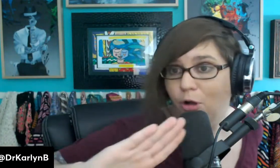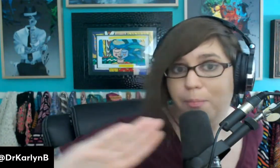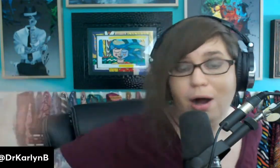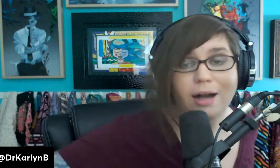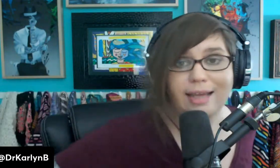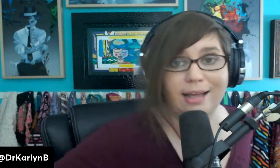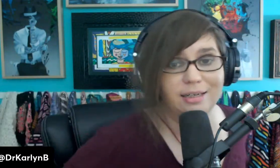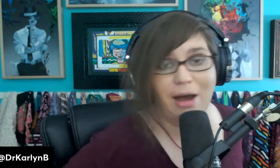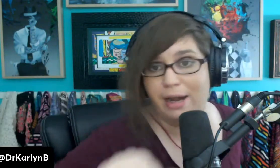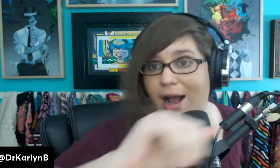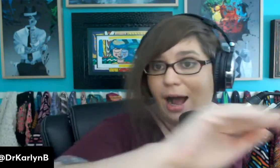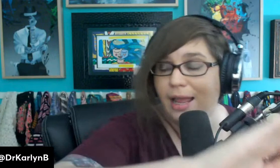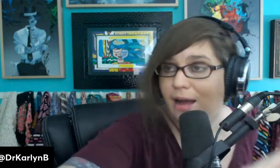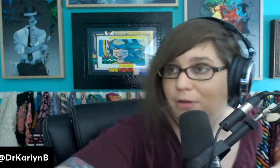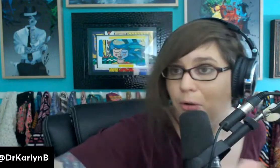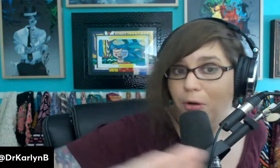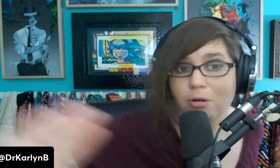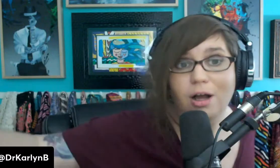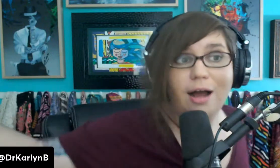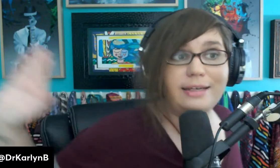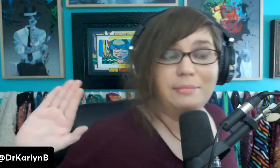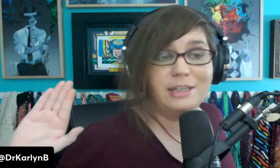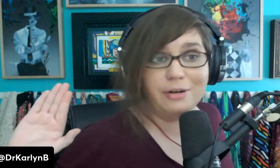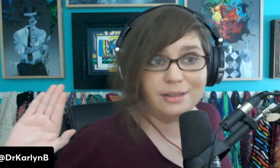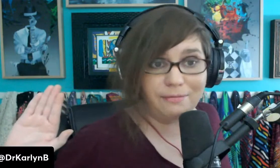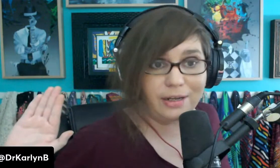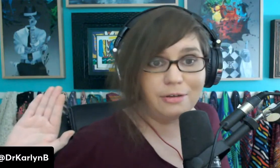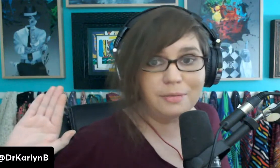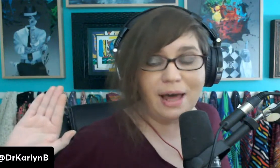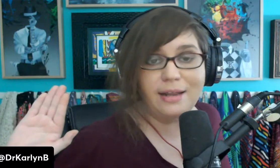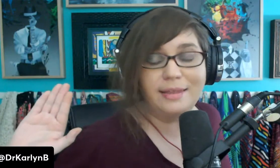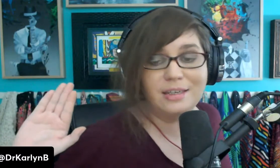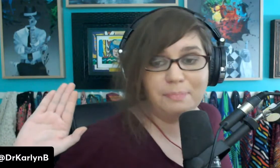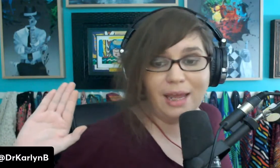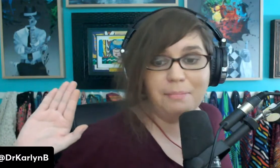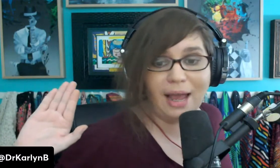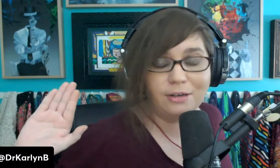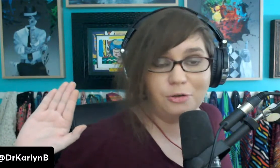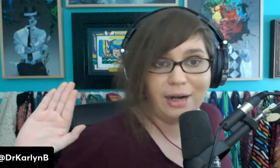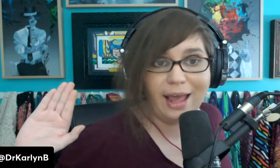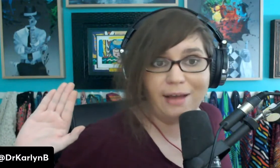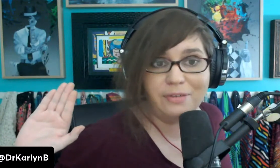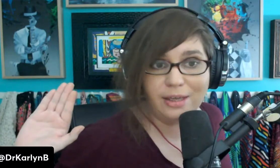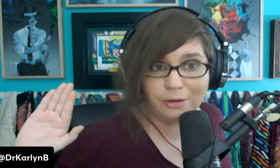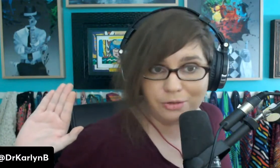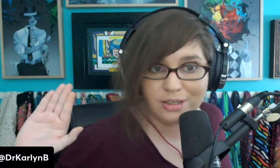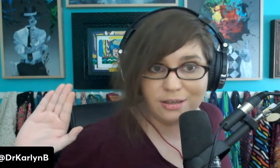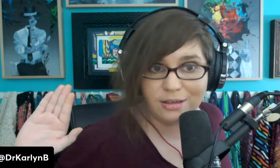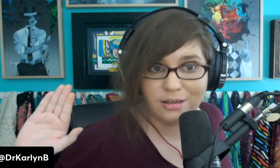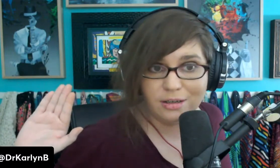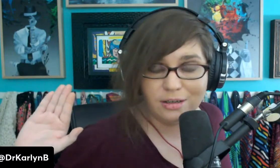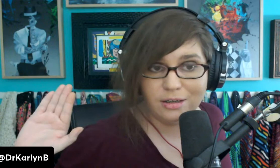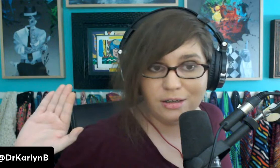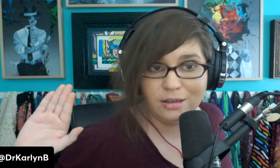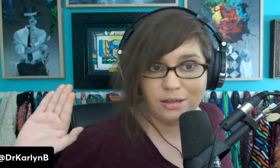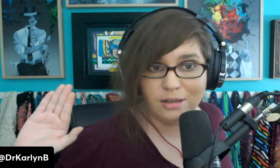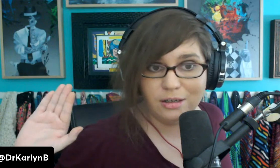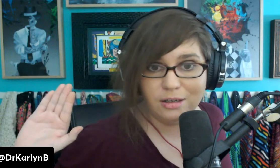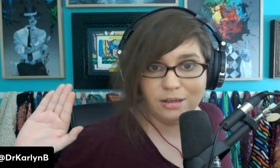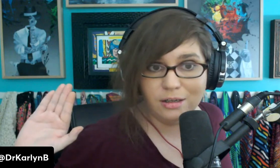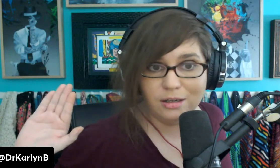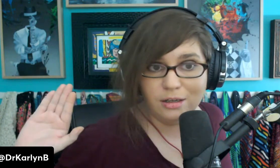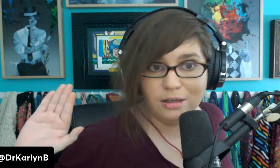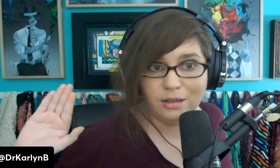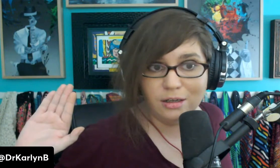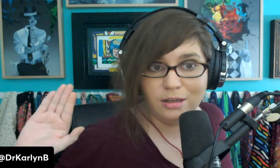have a whole podcast about it. I have a whole goddamn series of videos about it that span back 2.5 years.